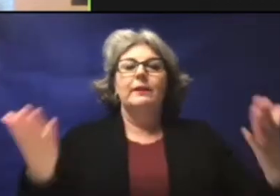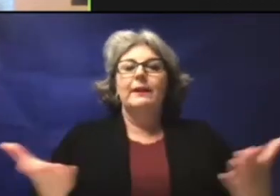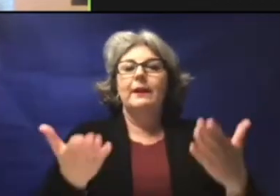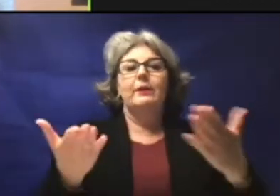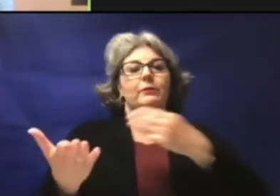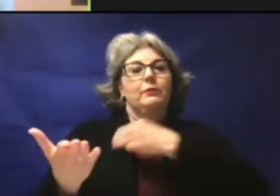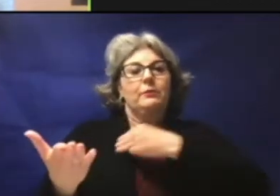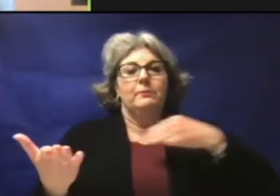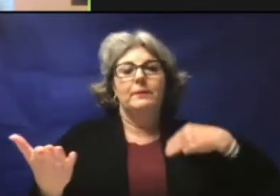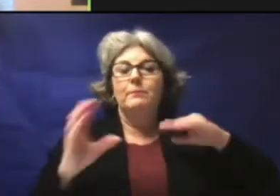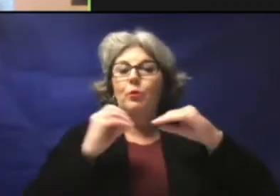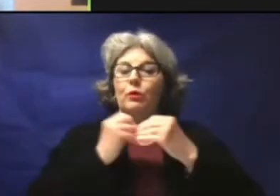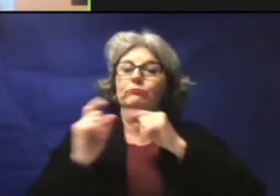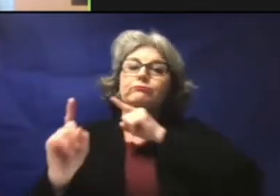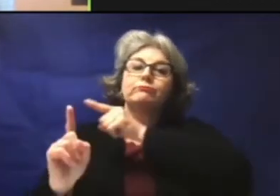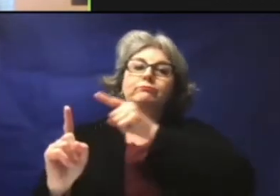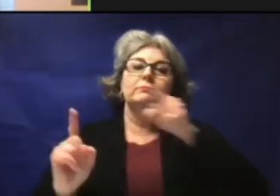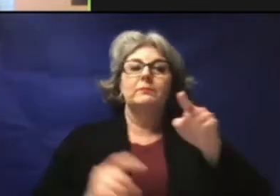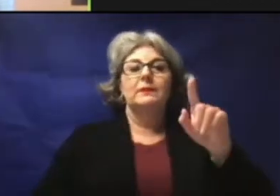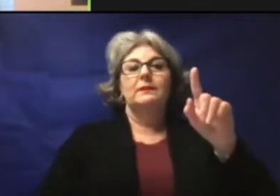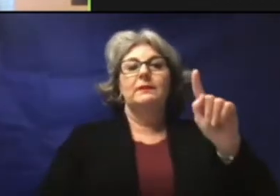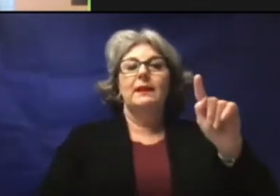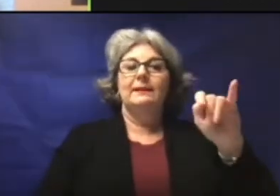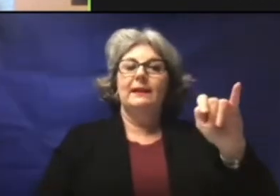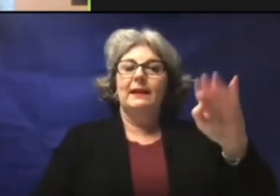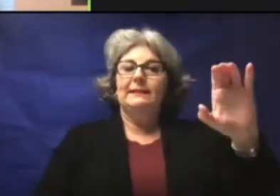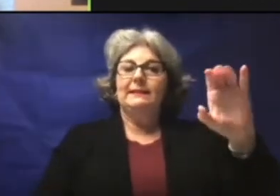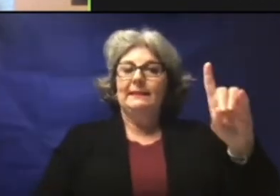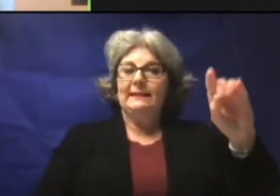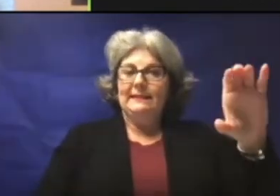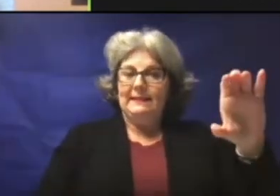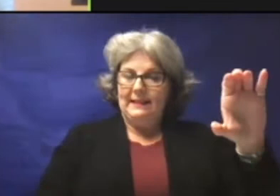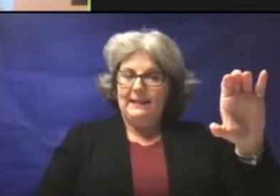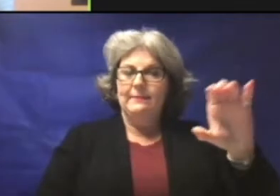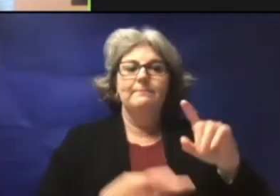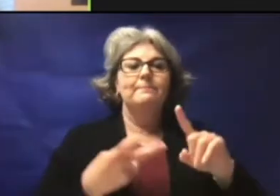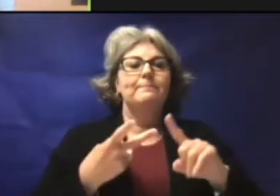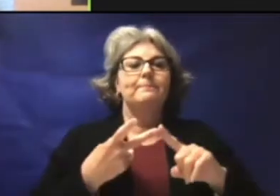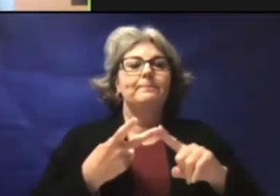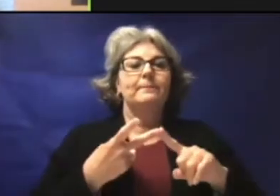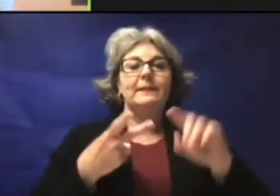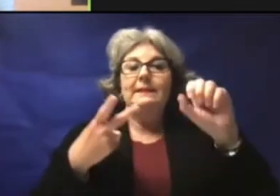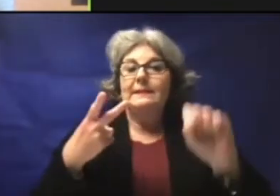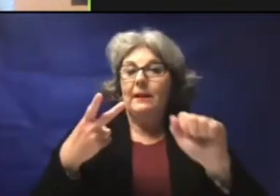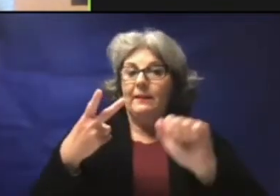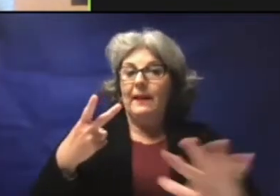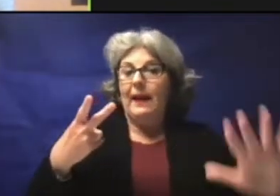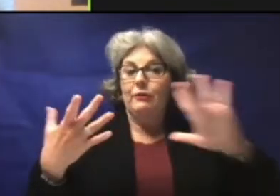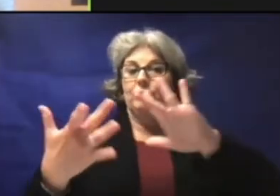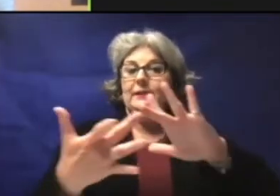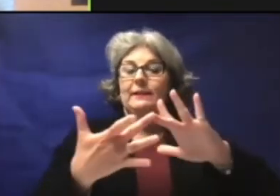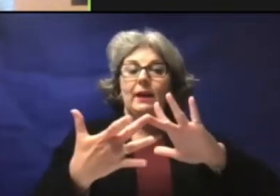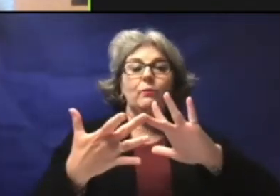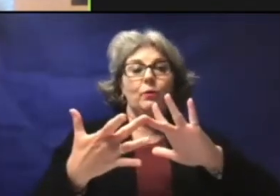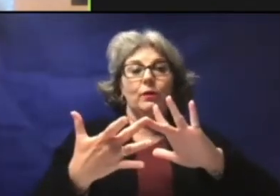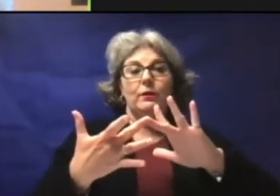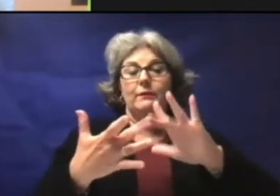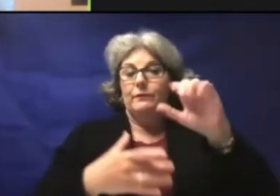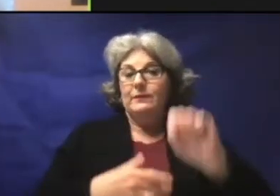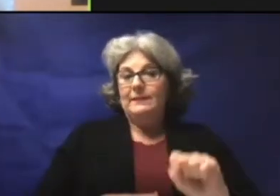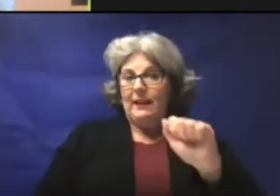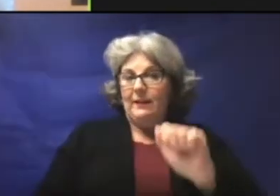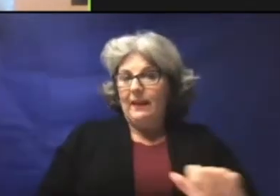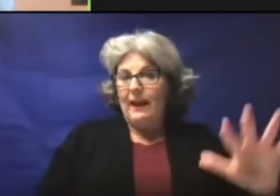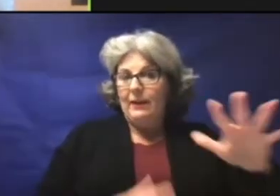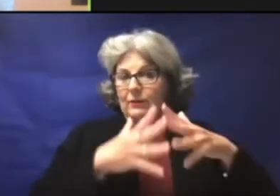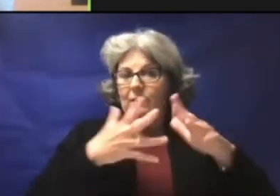member organizations like Thai CDC that represent the Thai community, a South Asian Network for South Asian